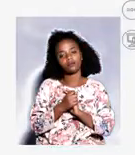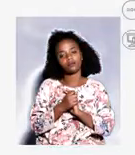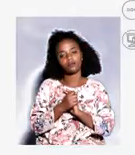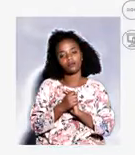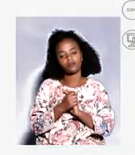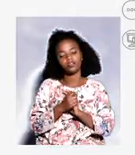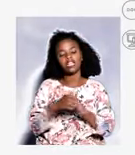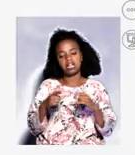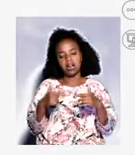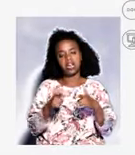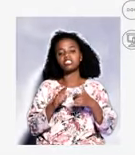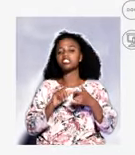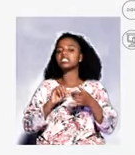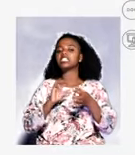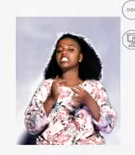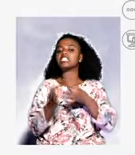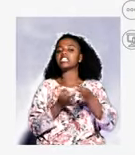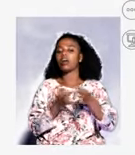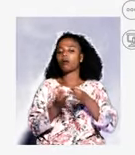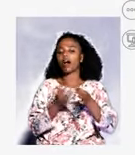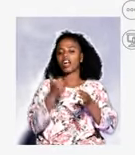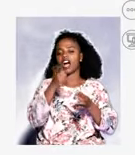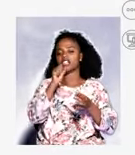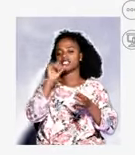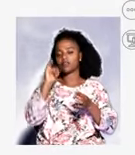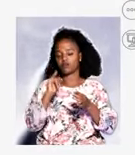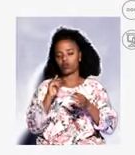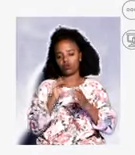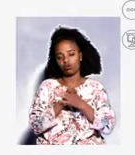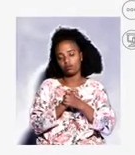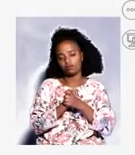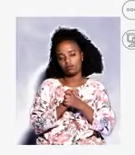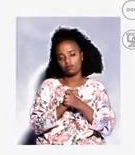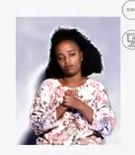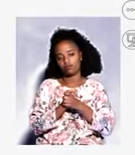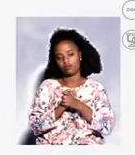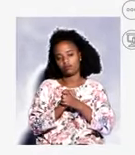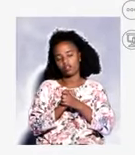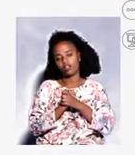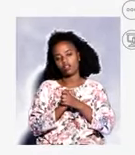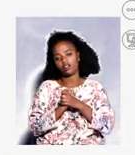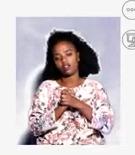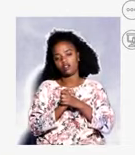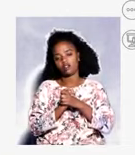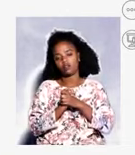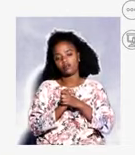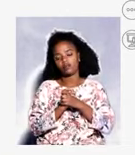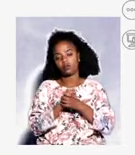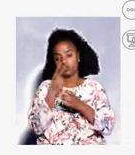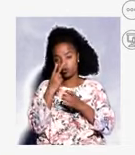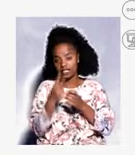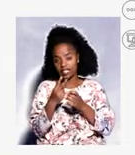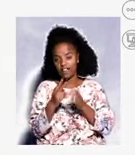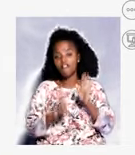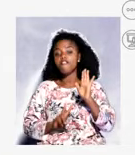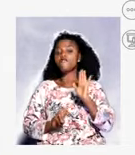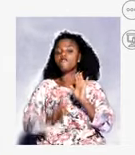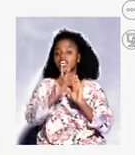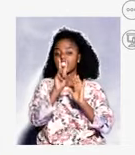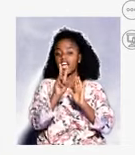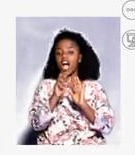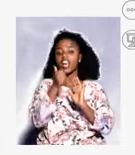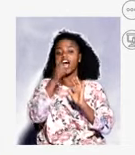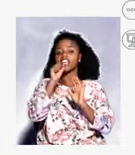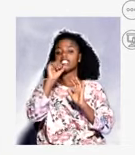let's determine the asymptotes for this first asymptote. As you can see, the vertical